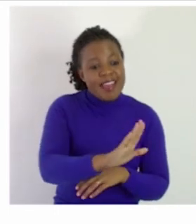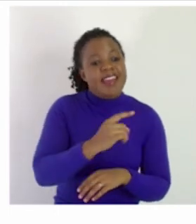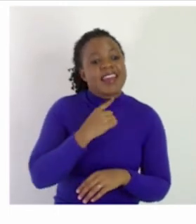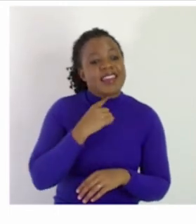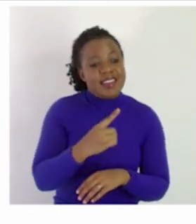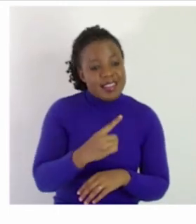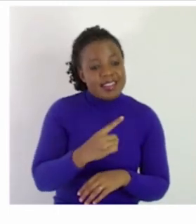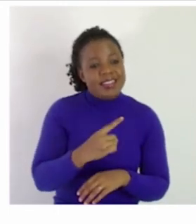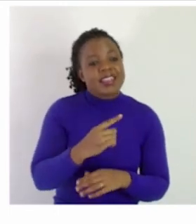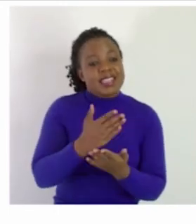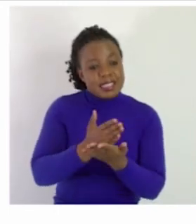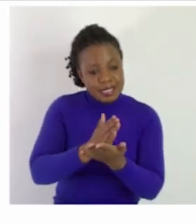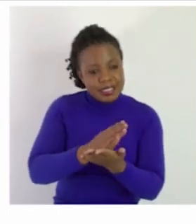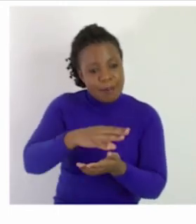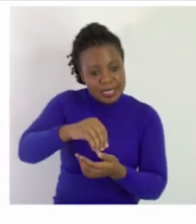my shoe.